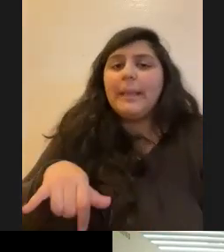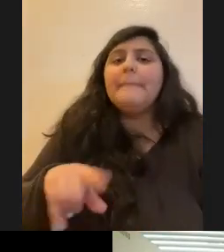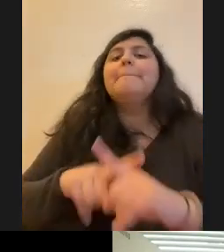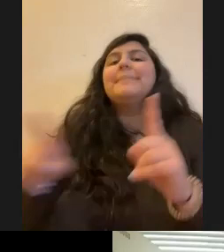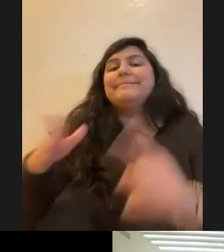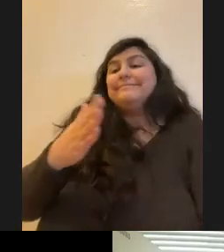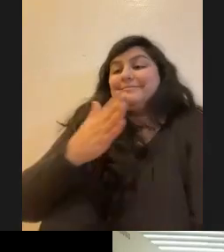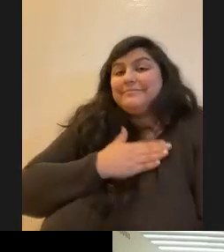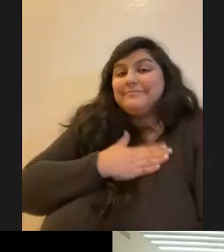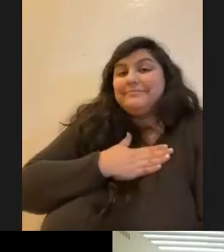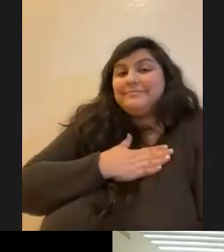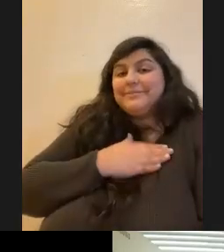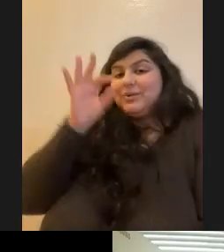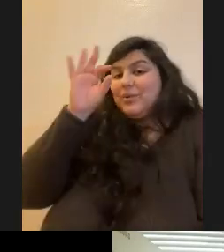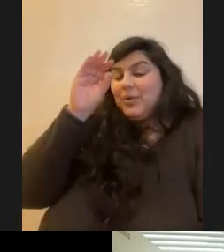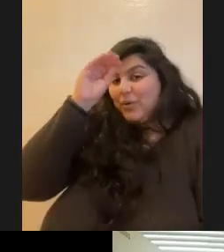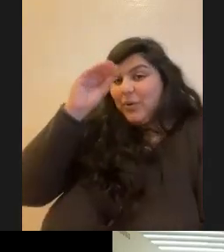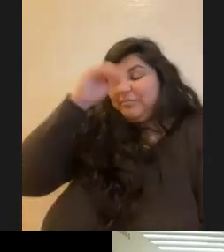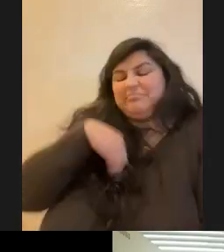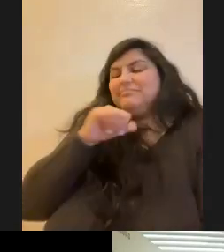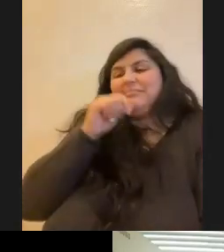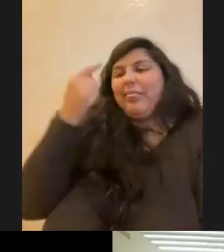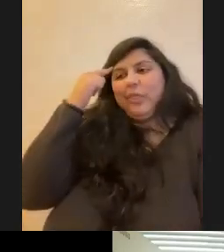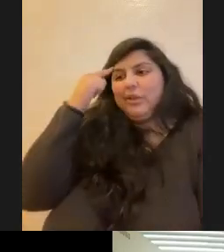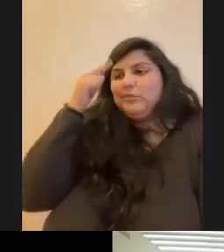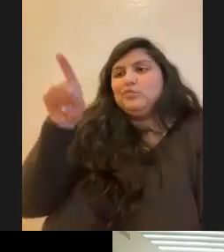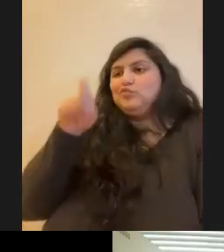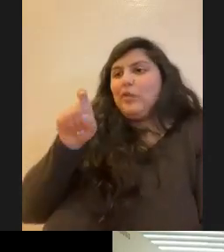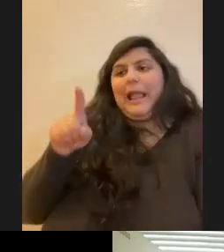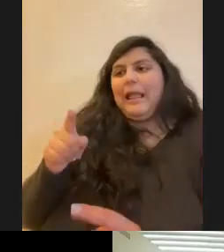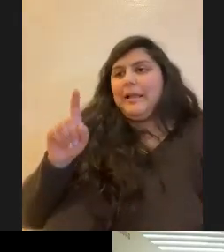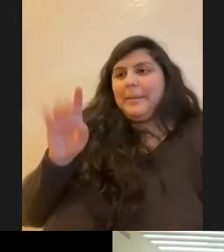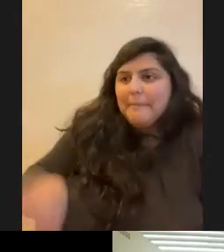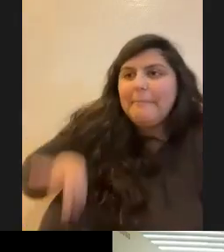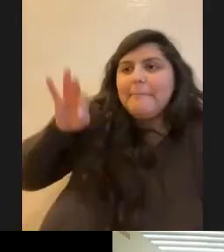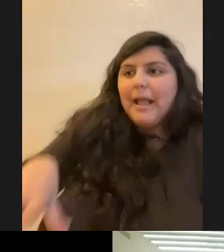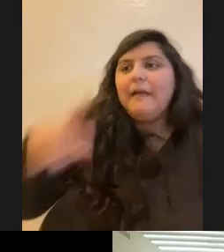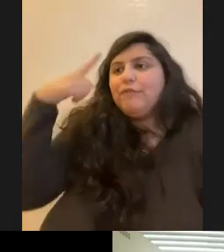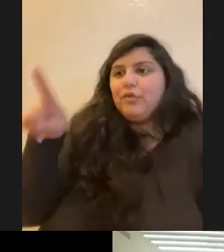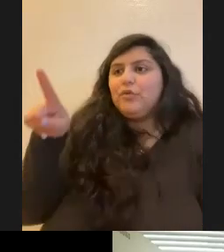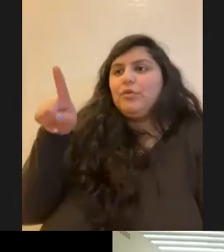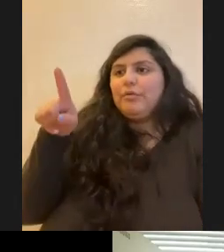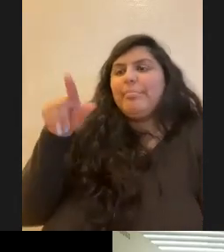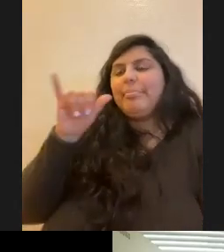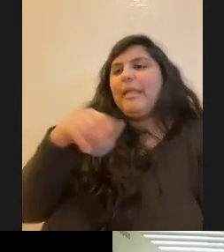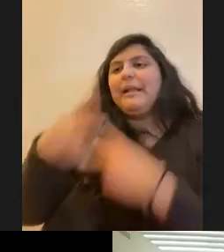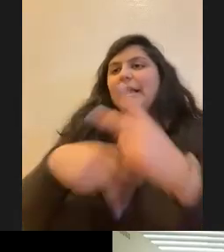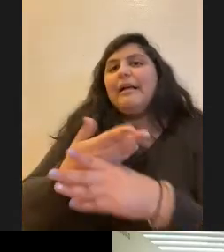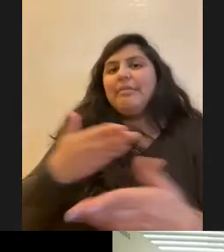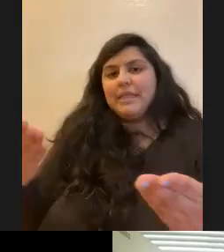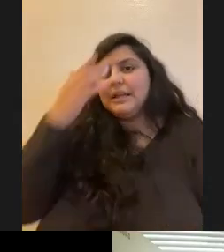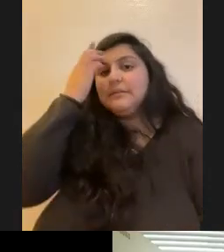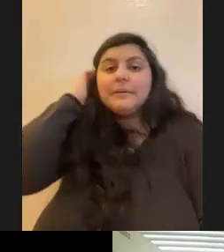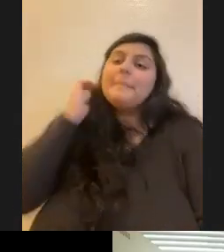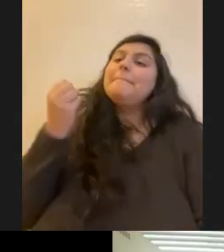I don't think you should have to pay for stuff like that. And in particular, there's a lot of marine